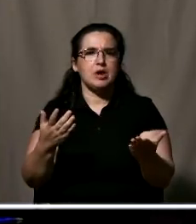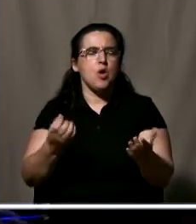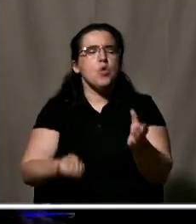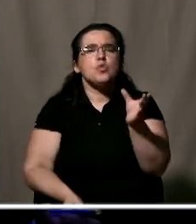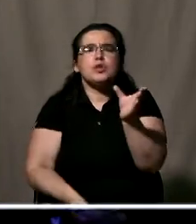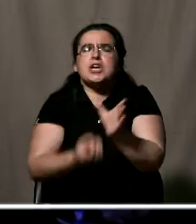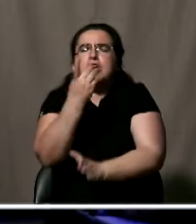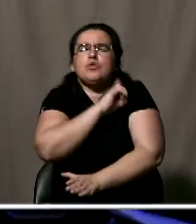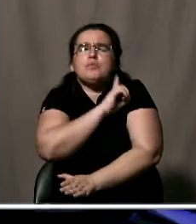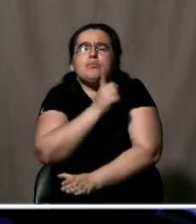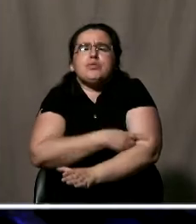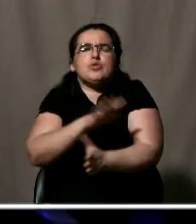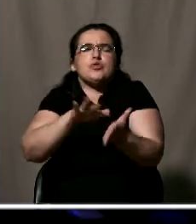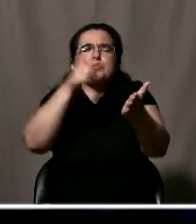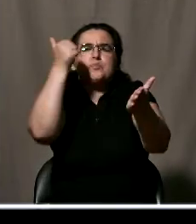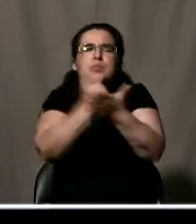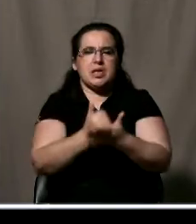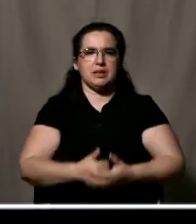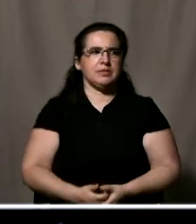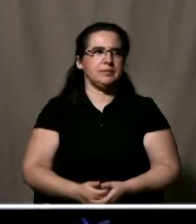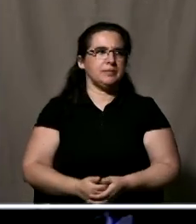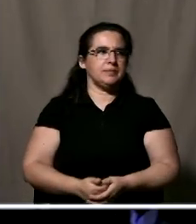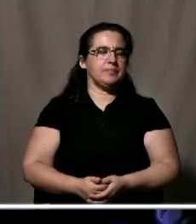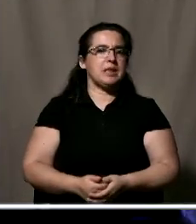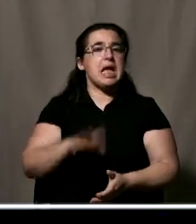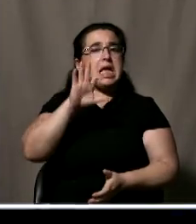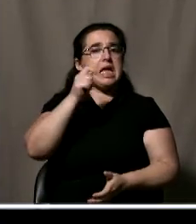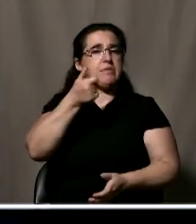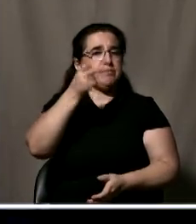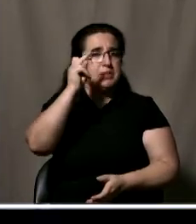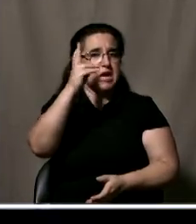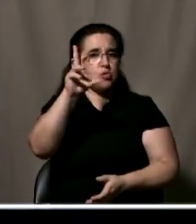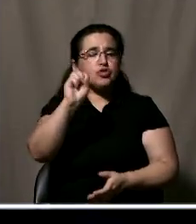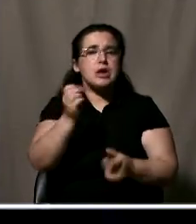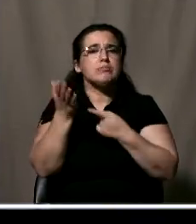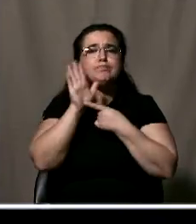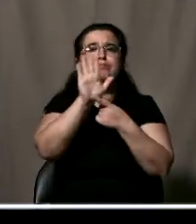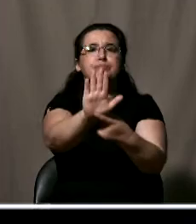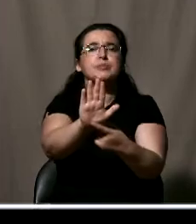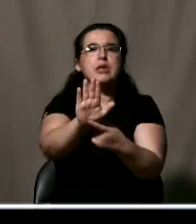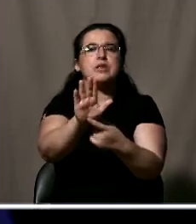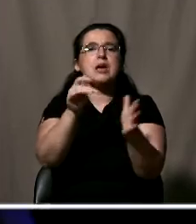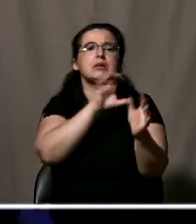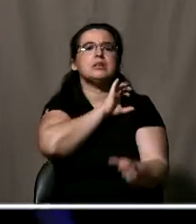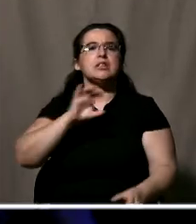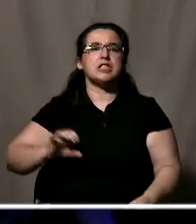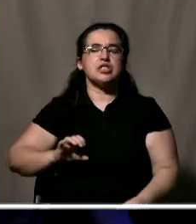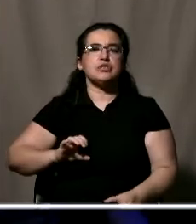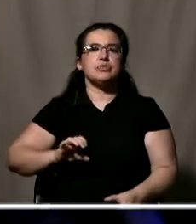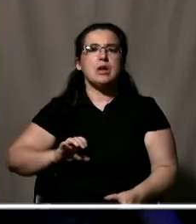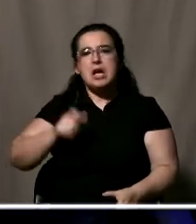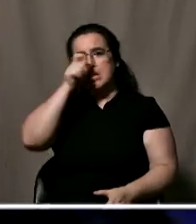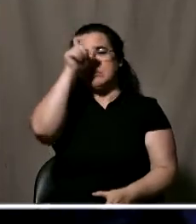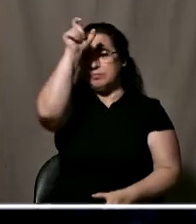o Criador Todo-Poderoso. Hebrews presents Christ. Hebreus apresenta Cristo. As the one that made this world. Como aquele que fez este mundo.